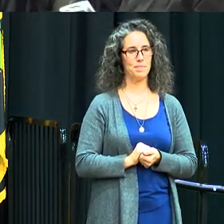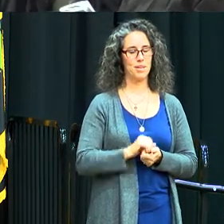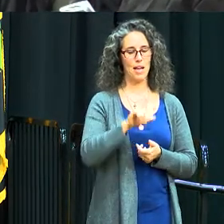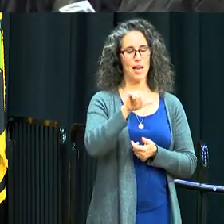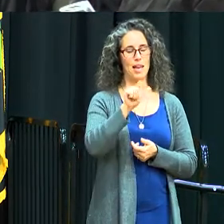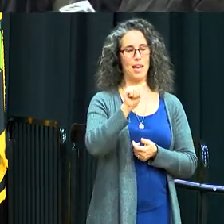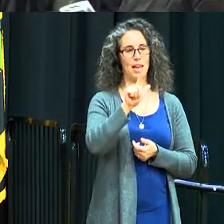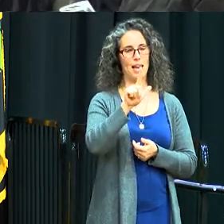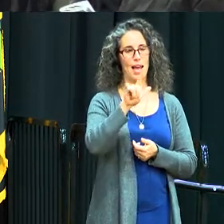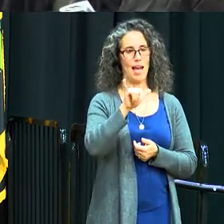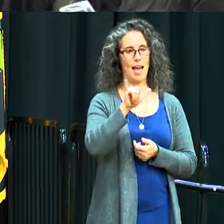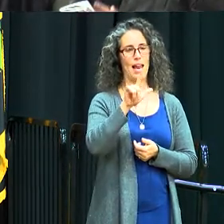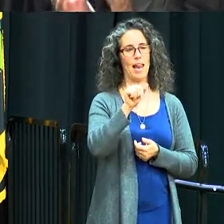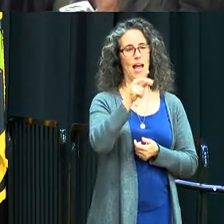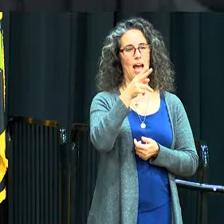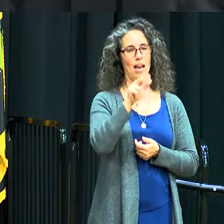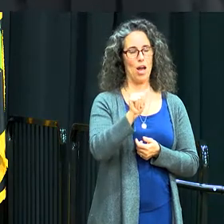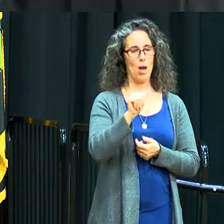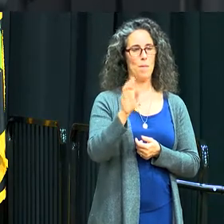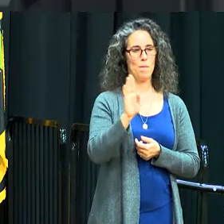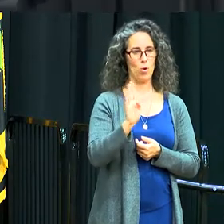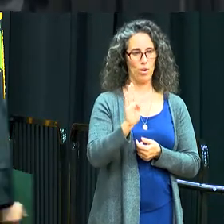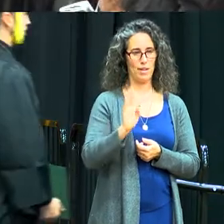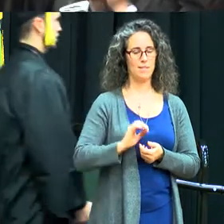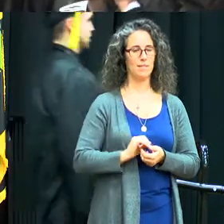Leilana Eva Bogan.